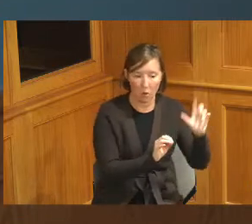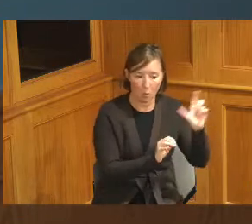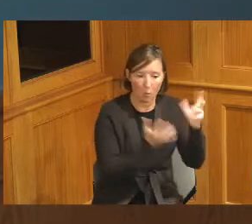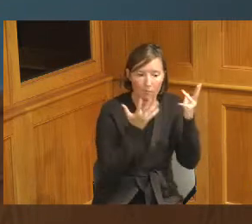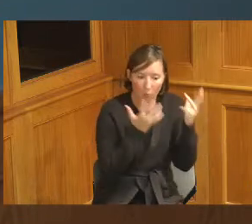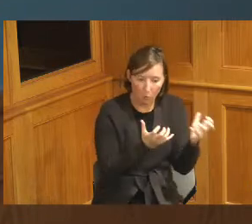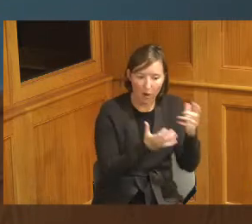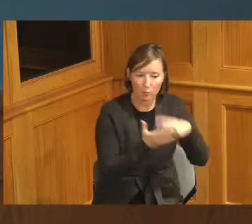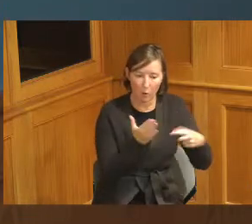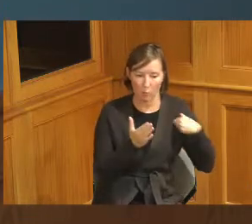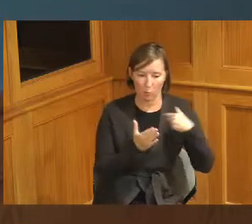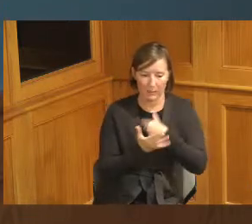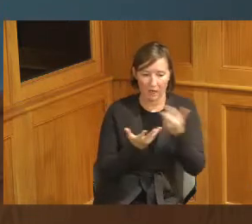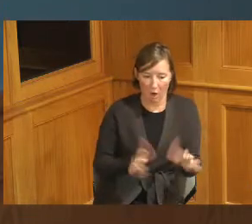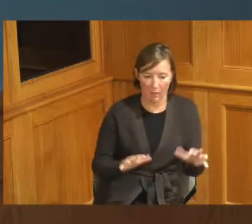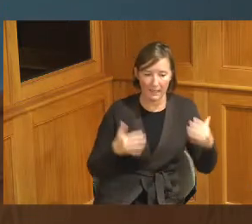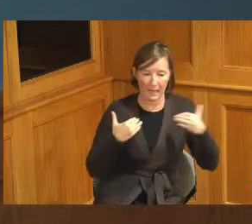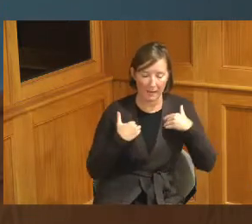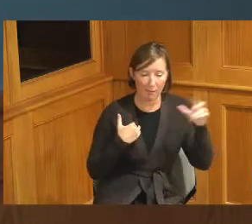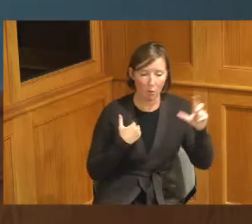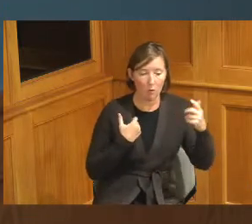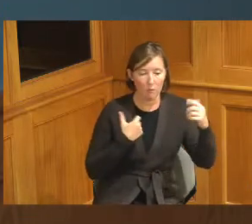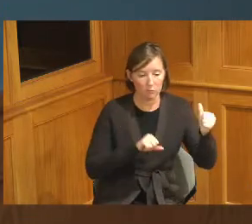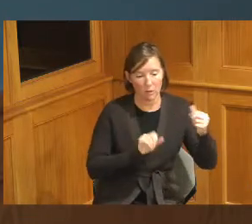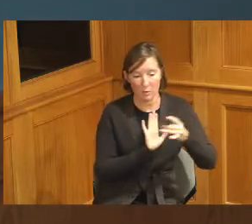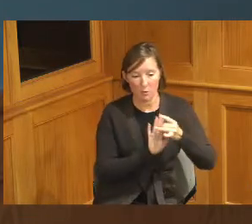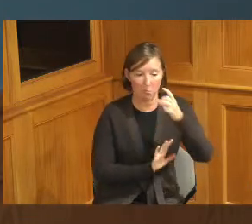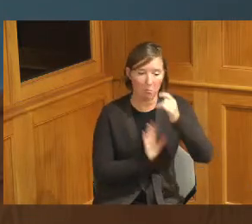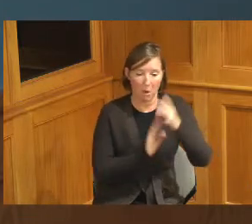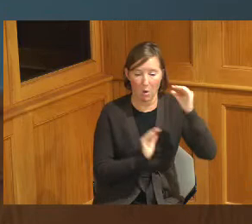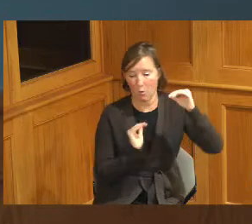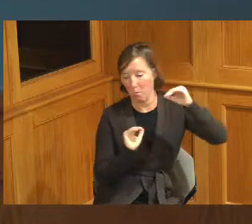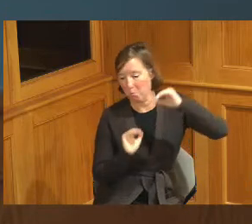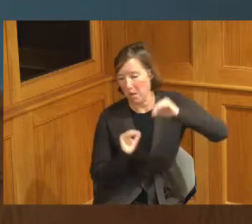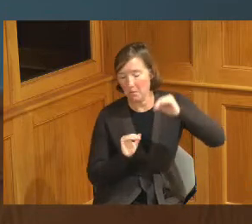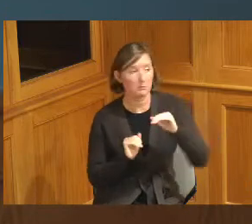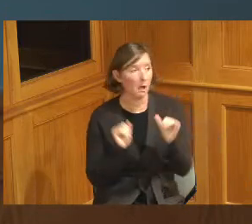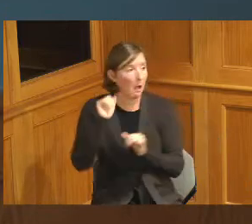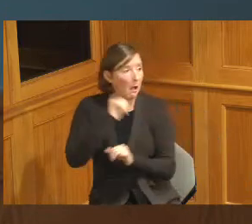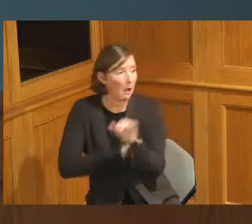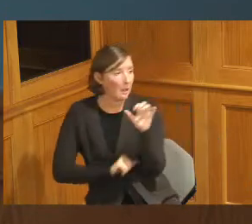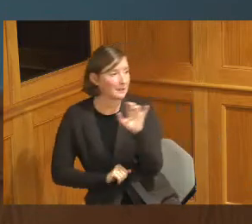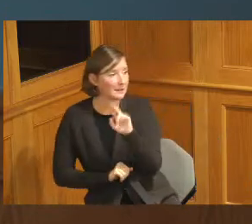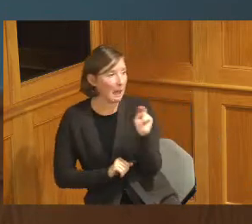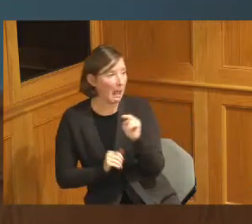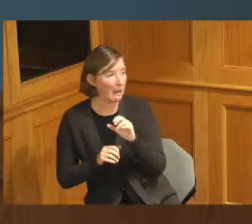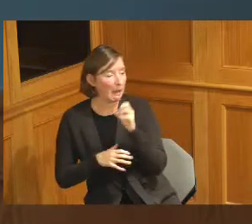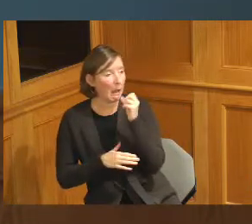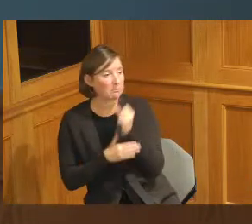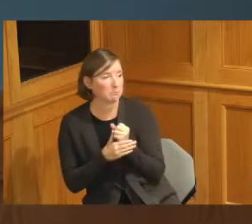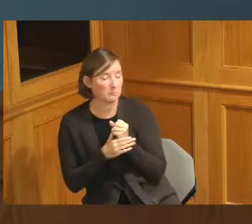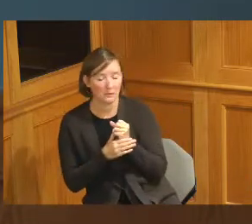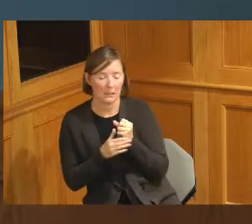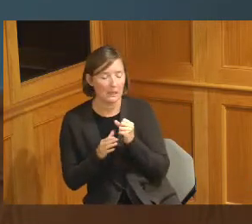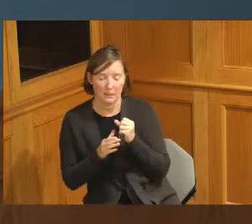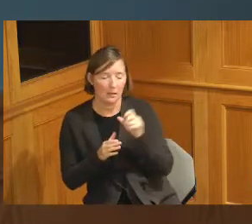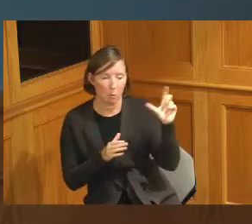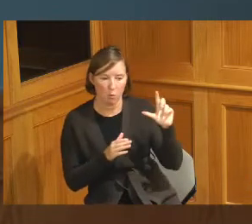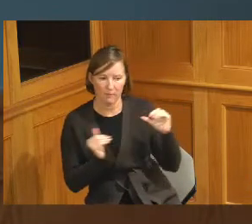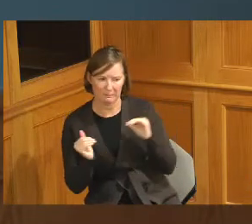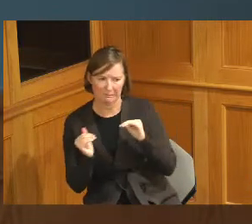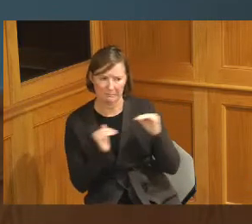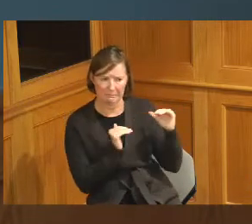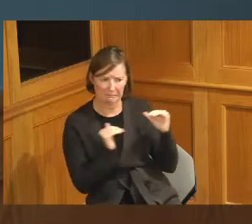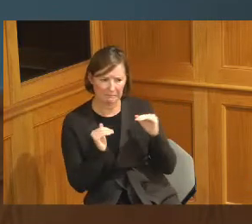got. They're trying to knock us out the box. So I do support this. But